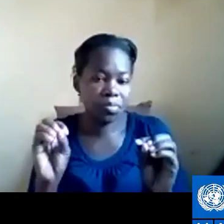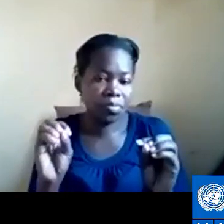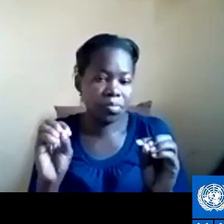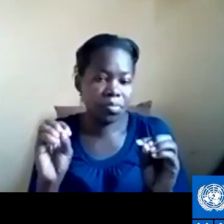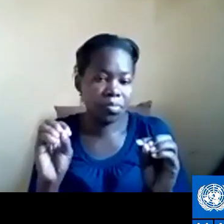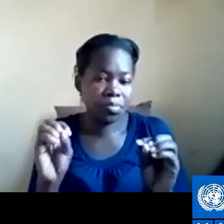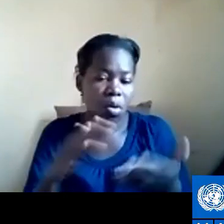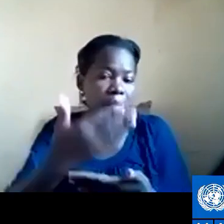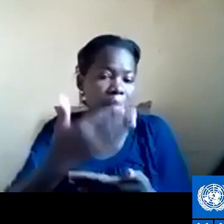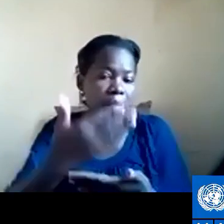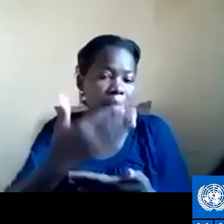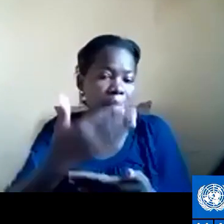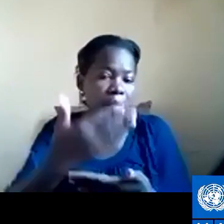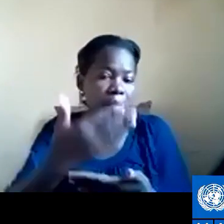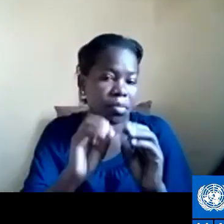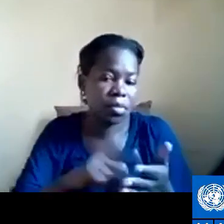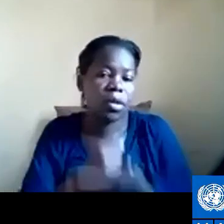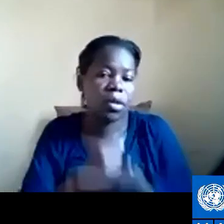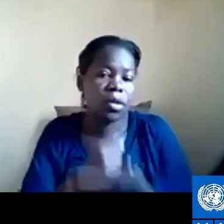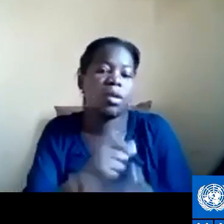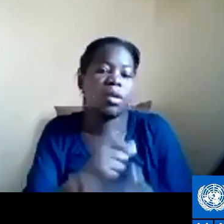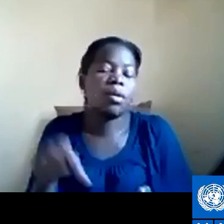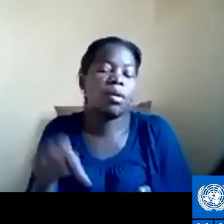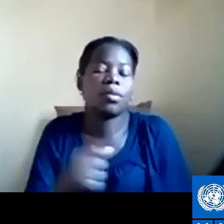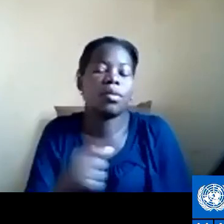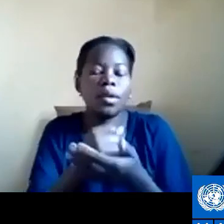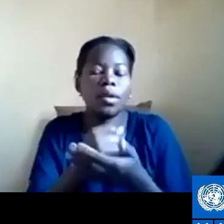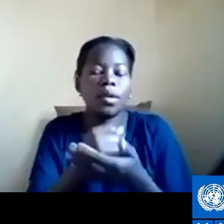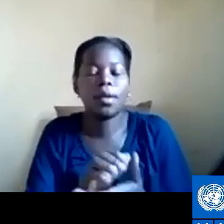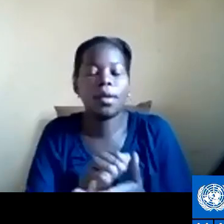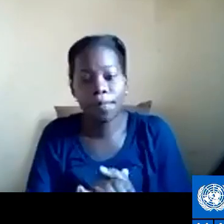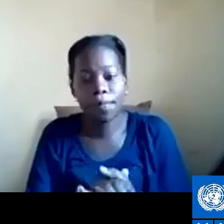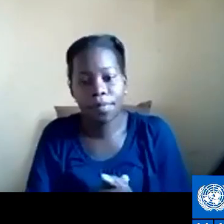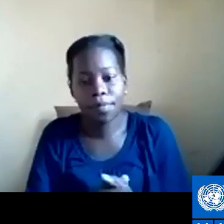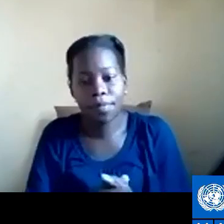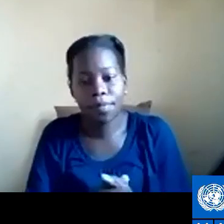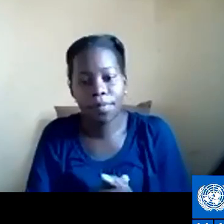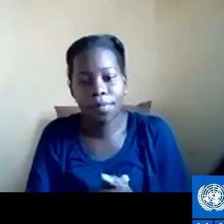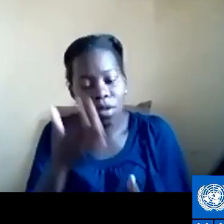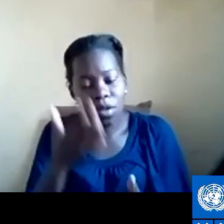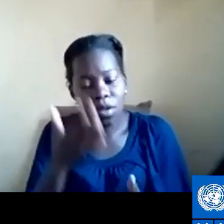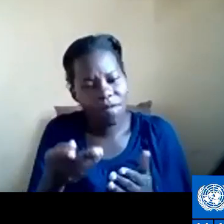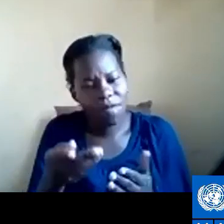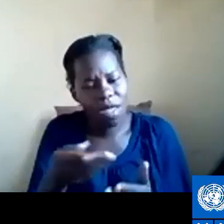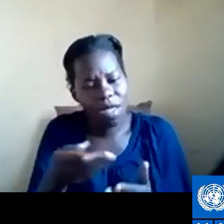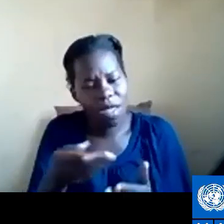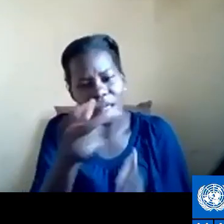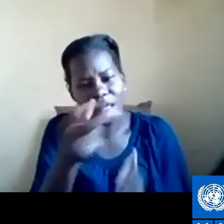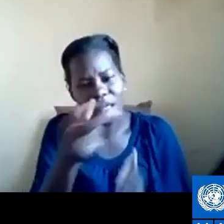UNDP has been a part of? That I think that's what this person is asking. Bana?